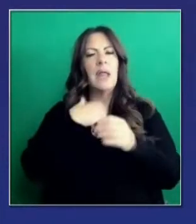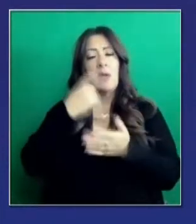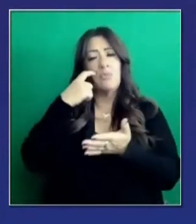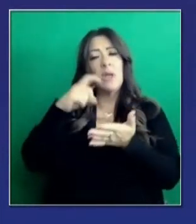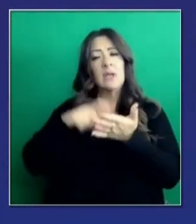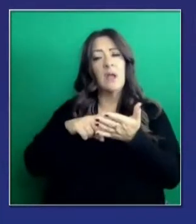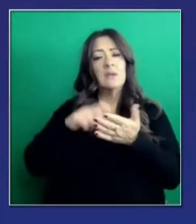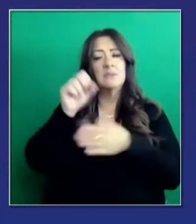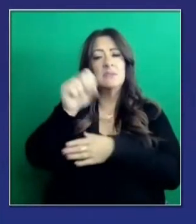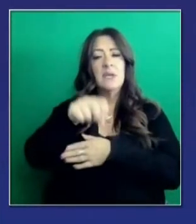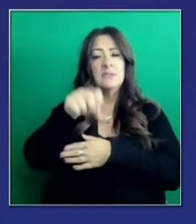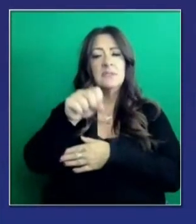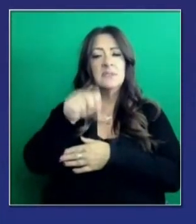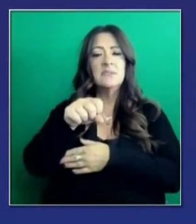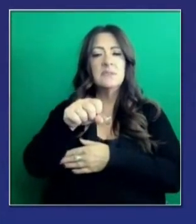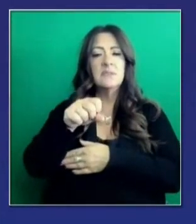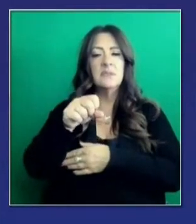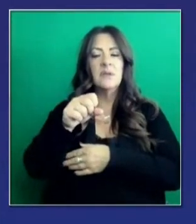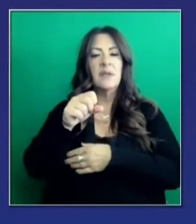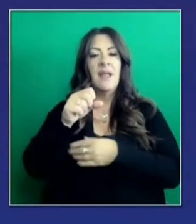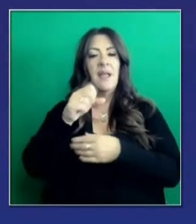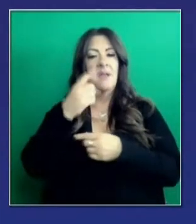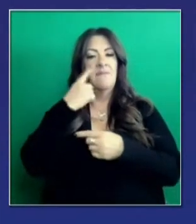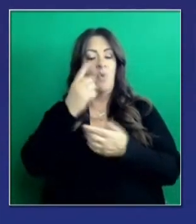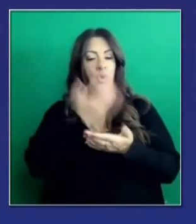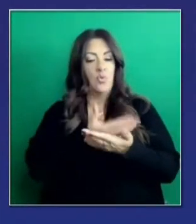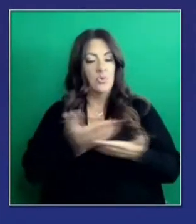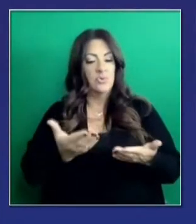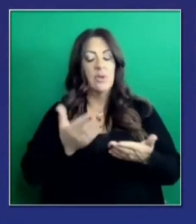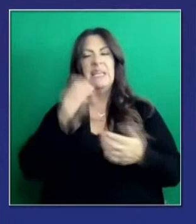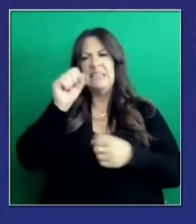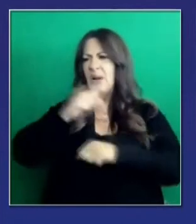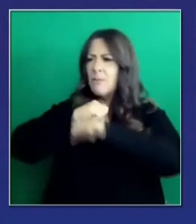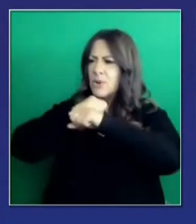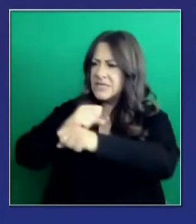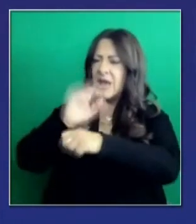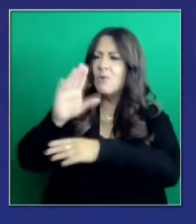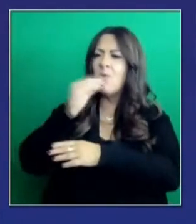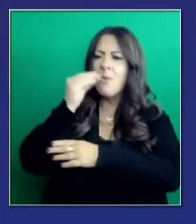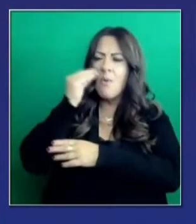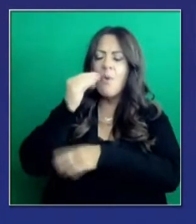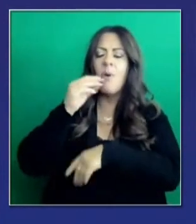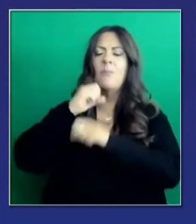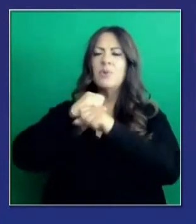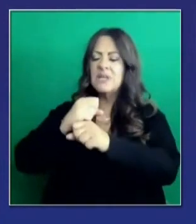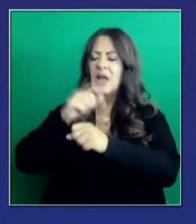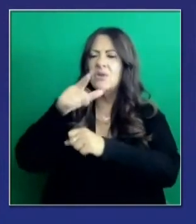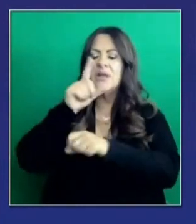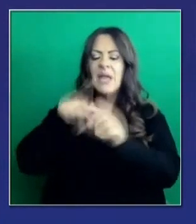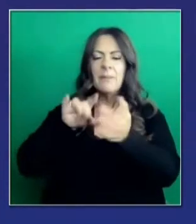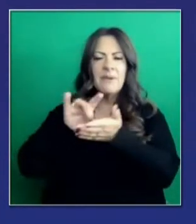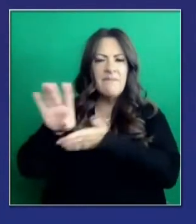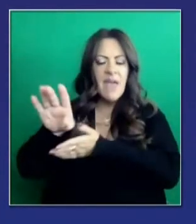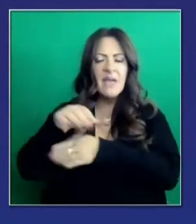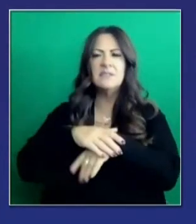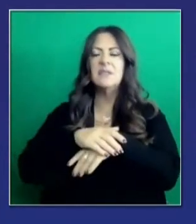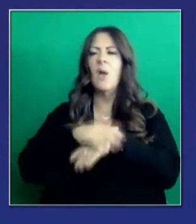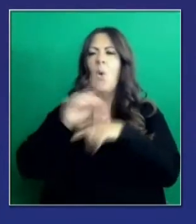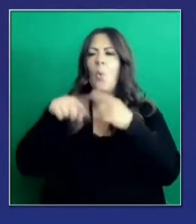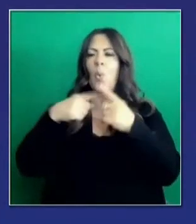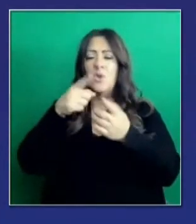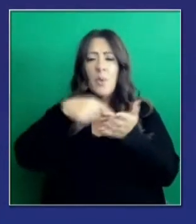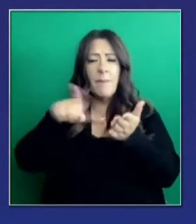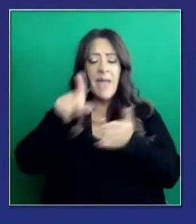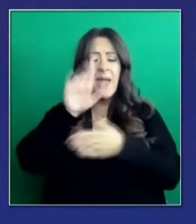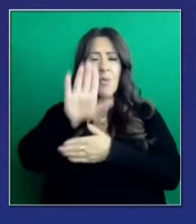the need for resources. One thing to get protections, another to be able to pay your rent when it is due, address the issues for small landlords that also